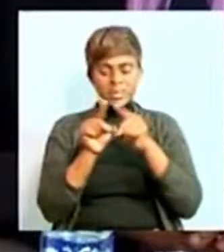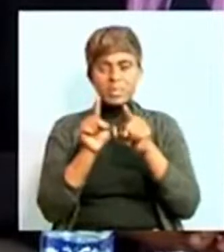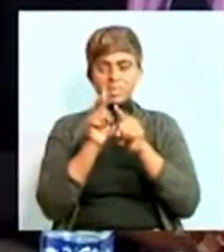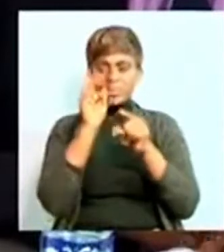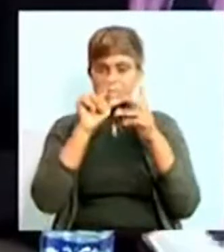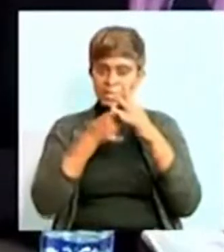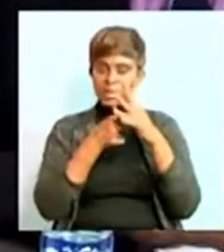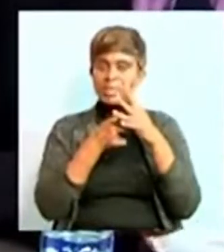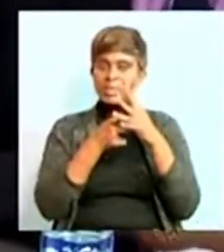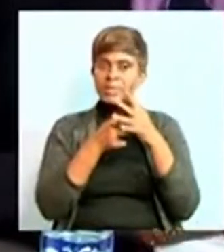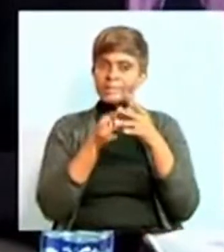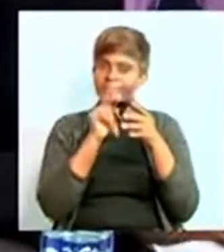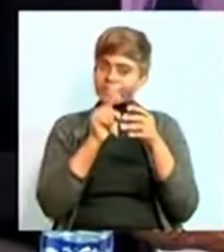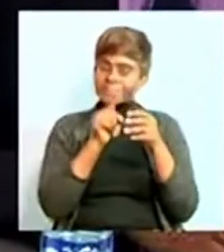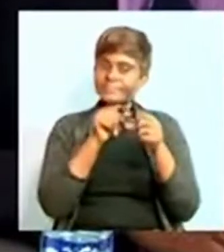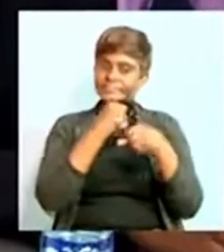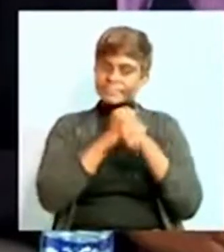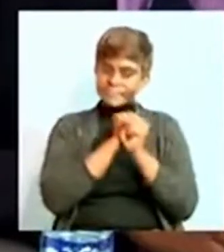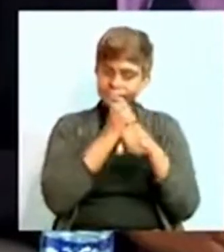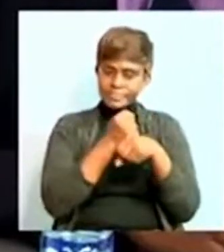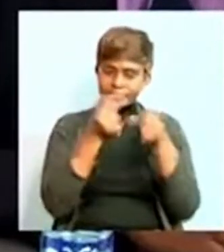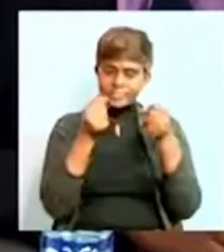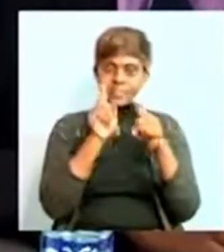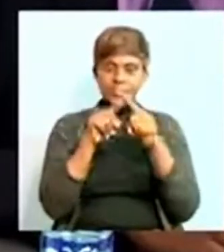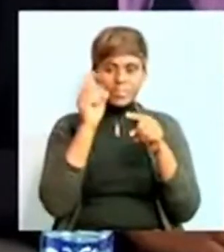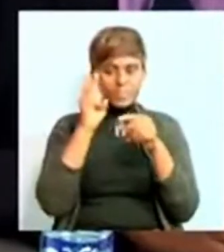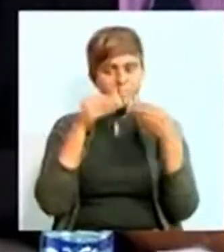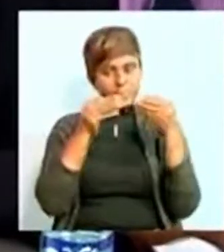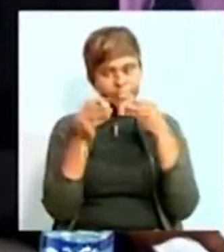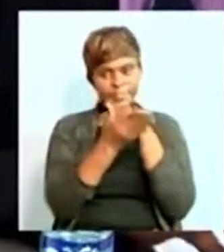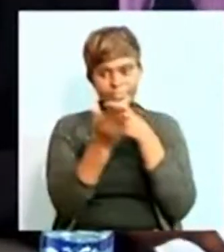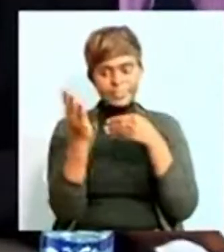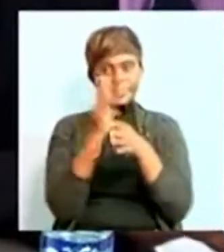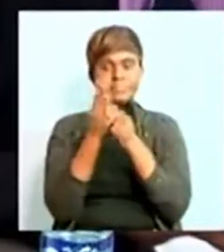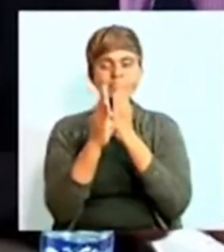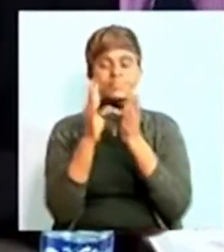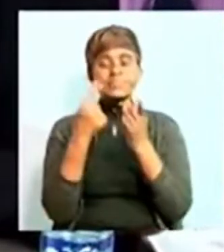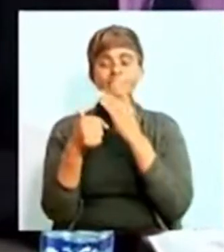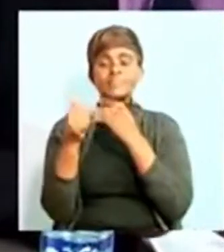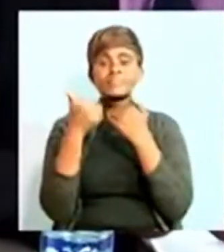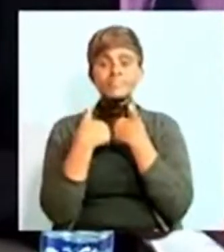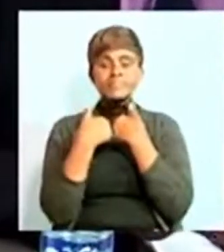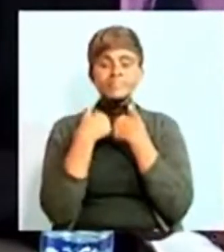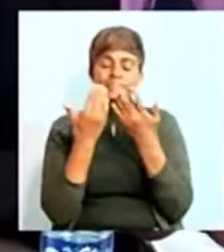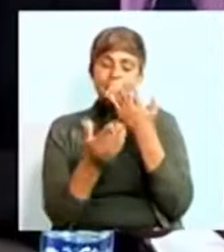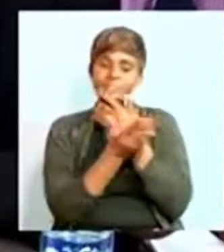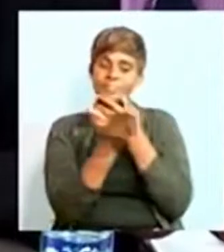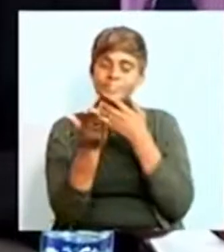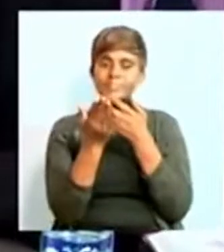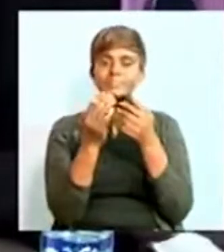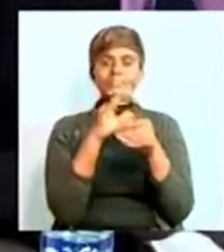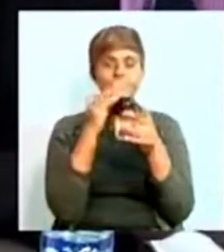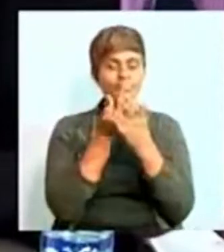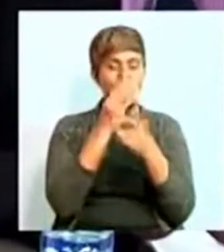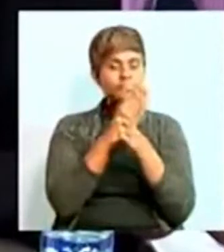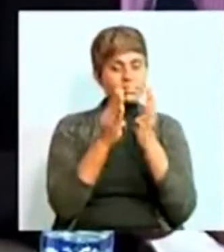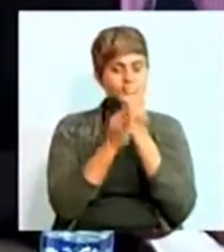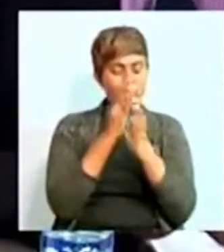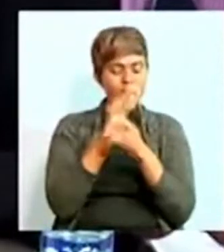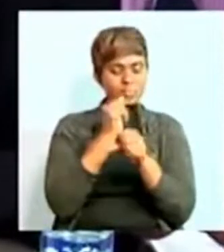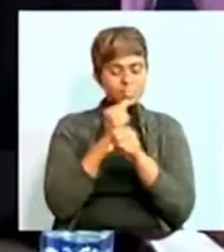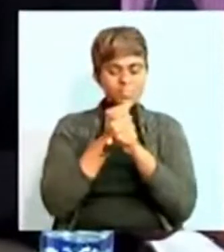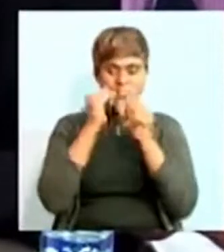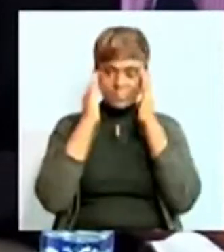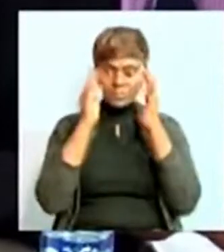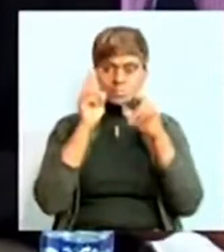doing, producing blocks. That will be selling to these contractors that are doing maybe most of the construction work. That focus,